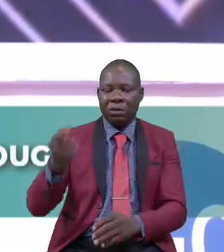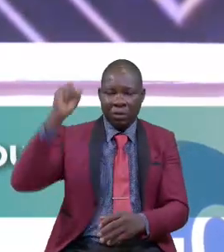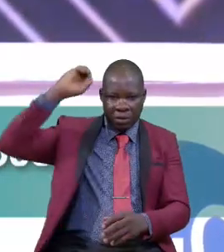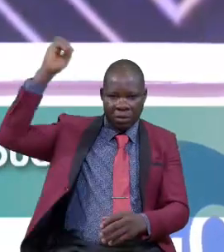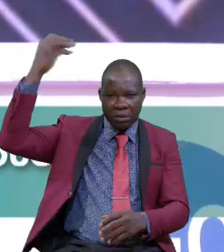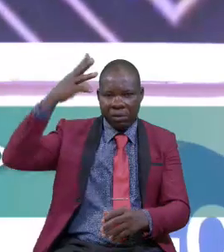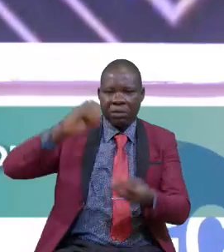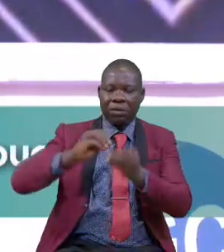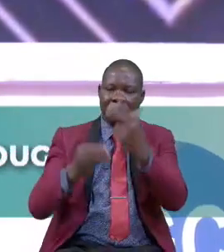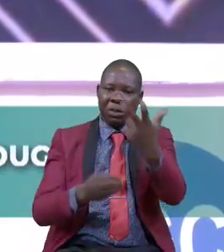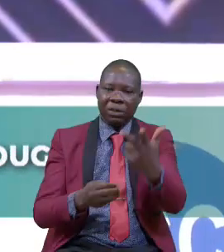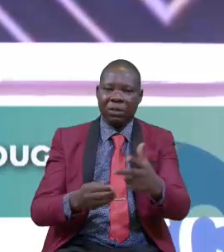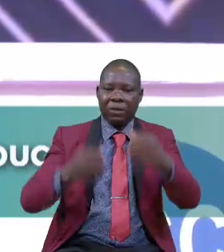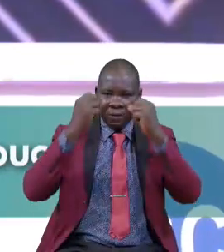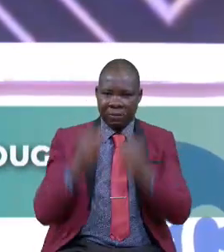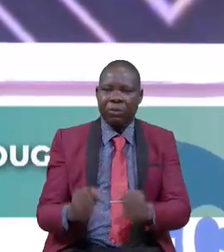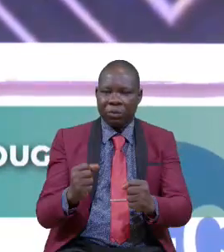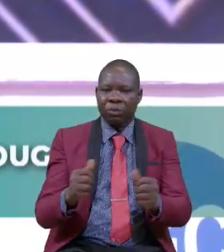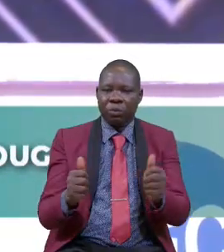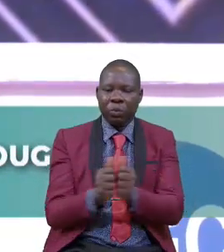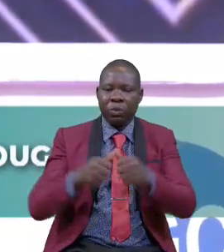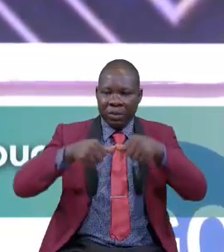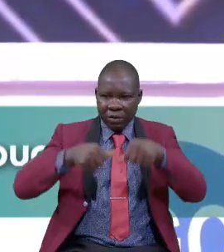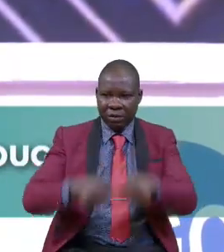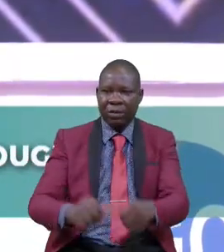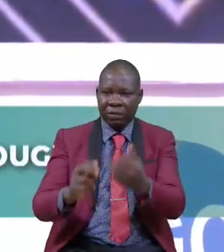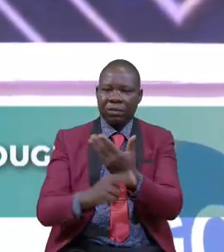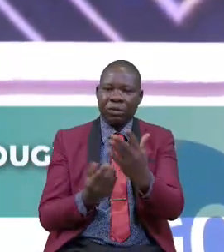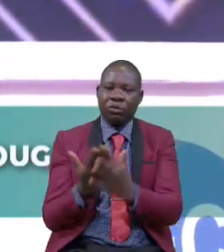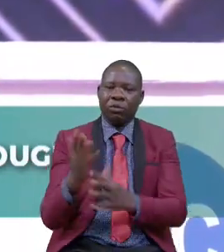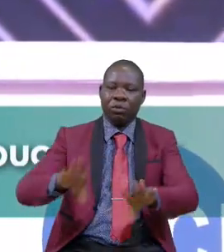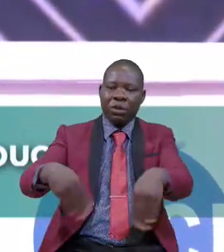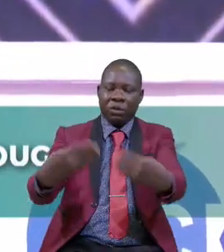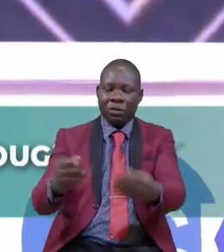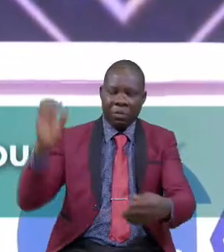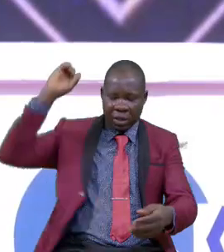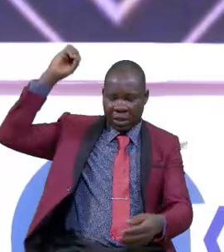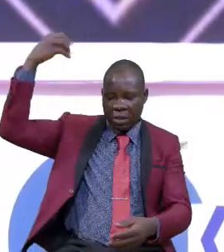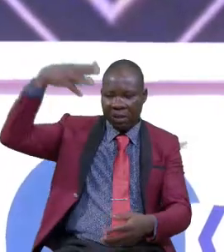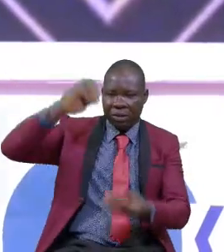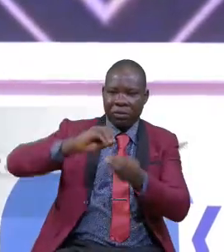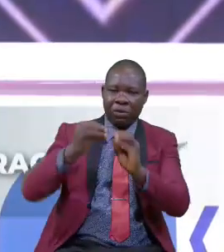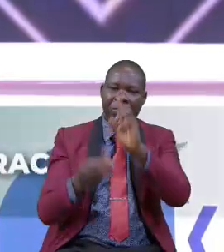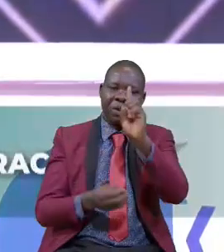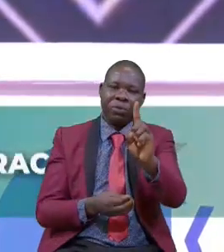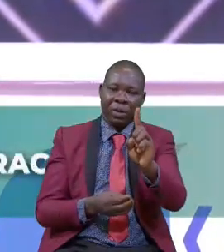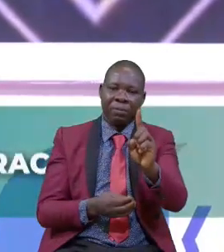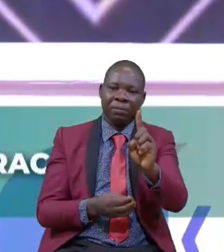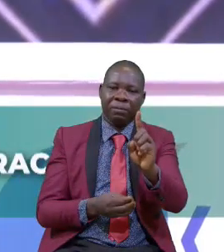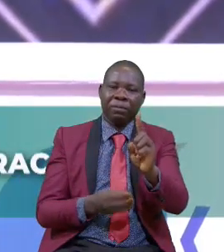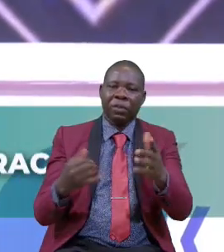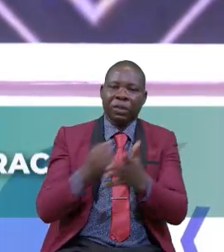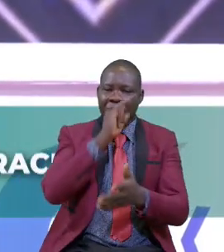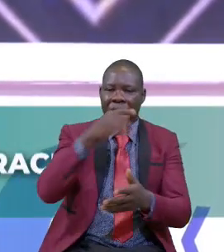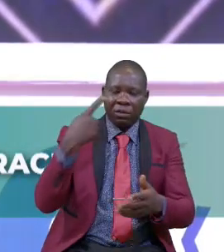or steadfastness through supplied grace. Look at number one. Number one is the foundation of